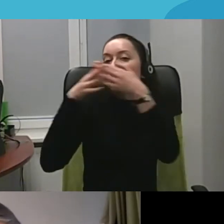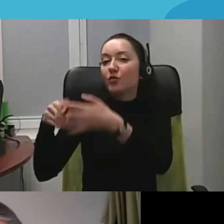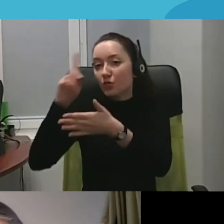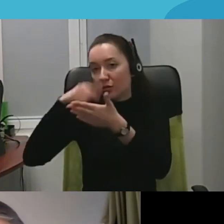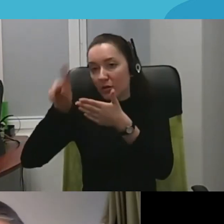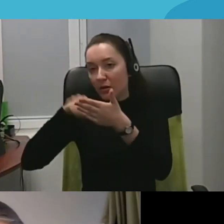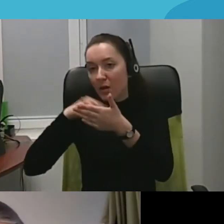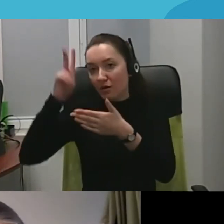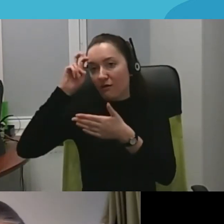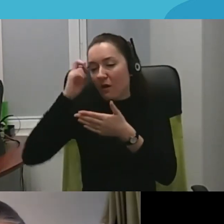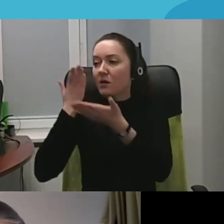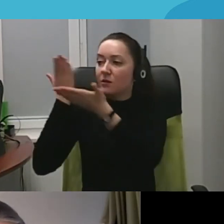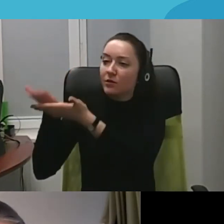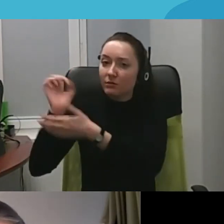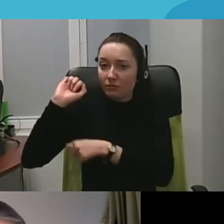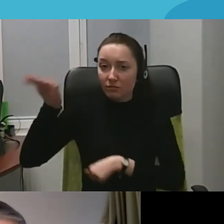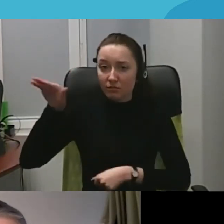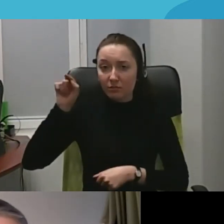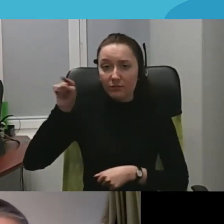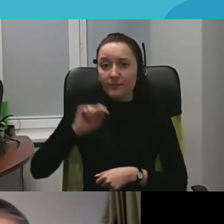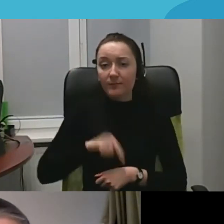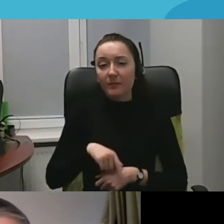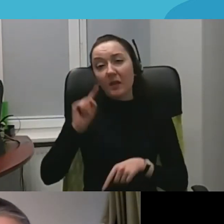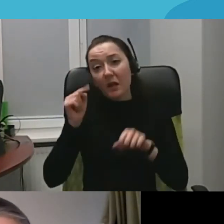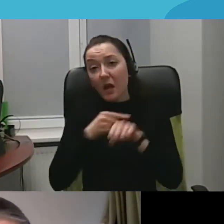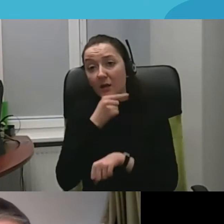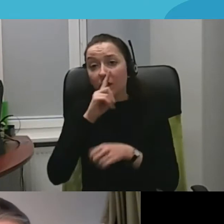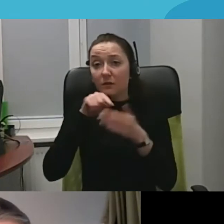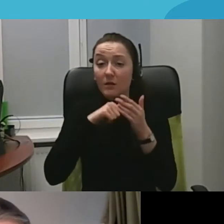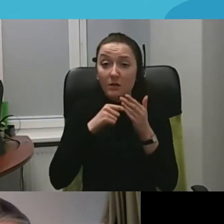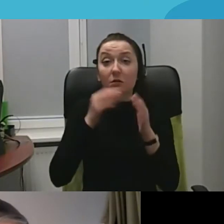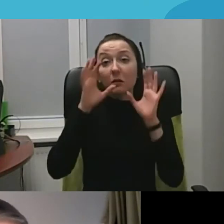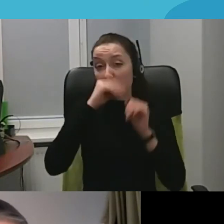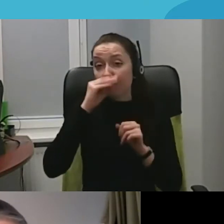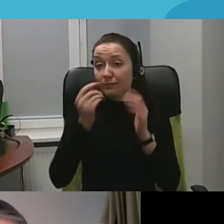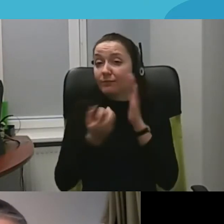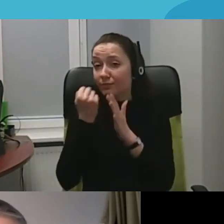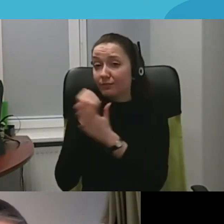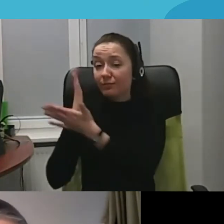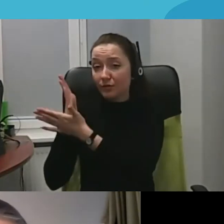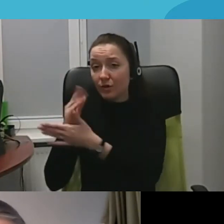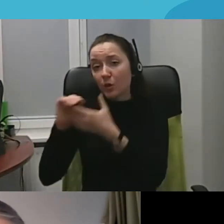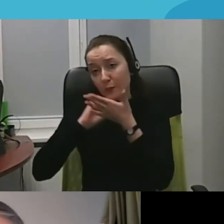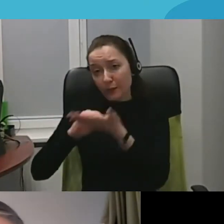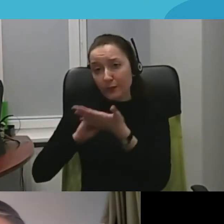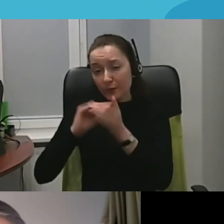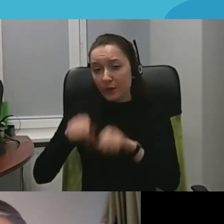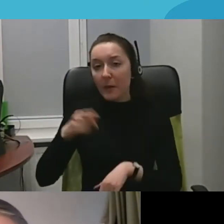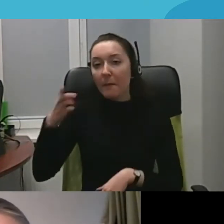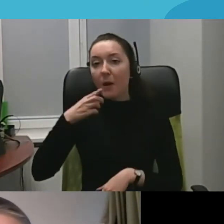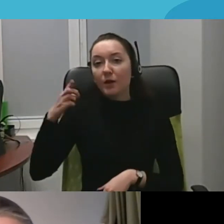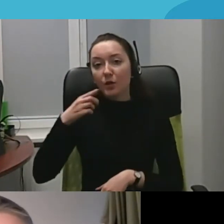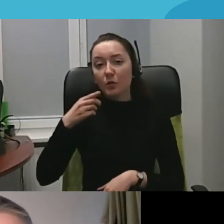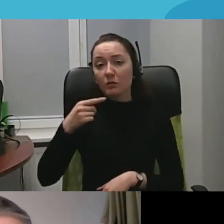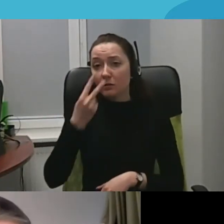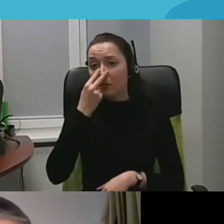effective for several reasons. Traditionally, the government of Belarus replies to allegation letters because it